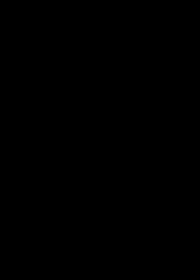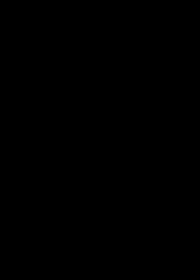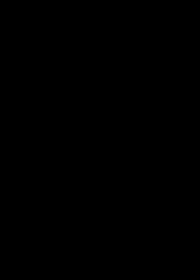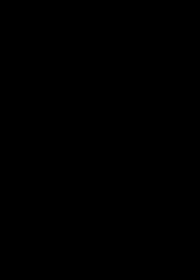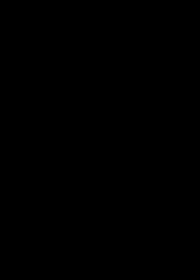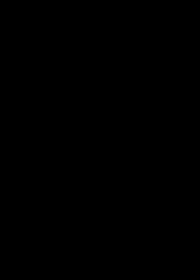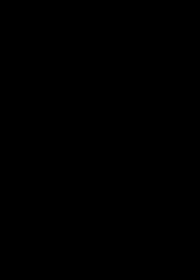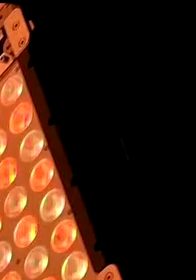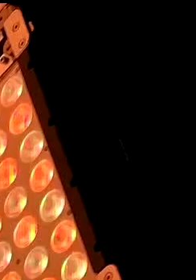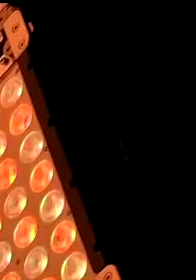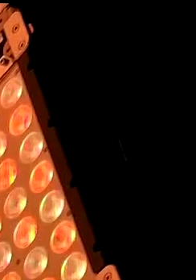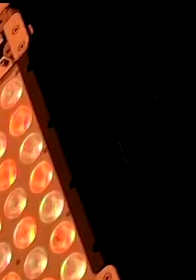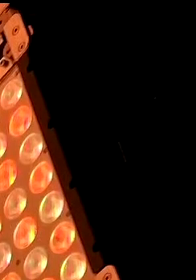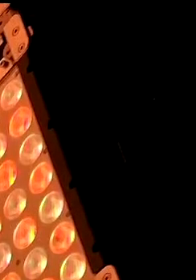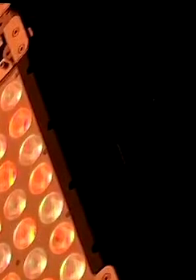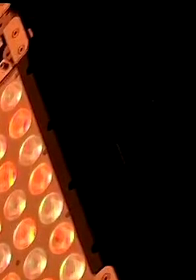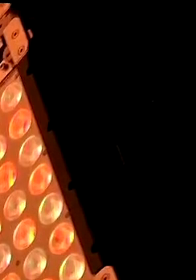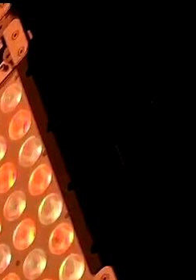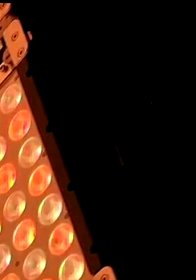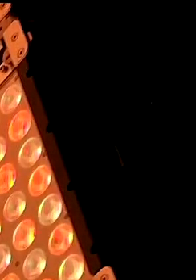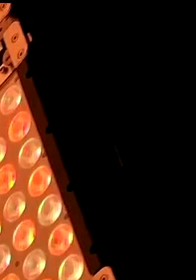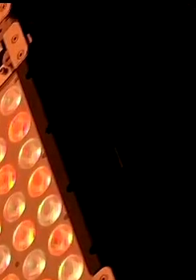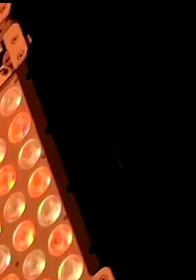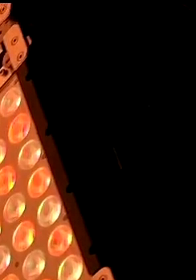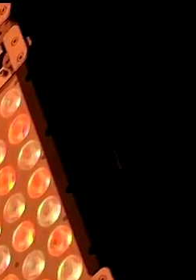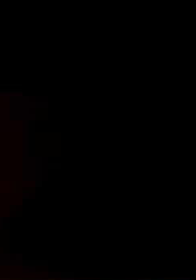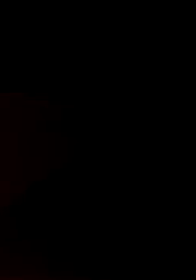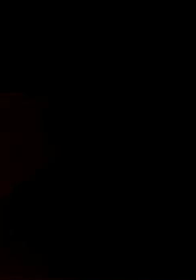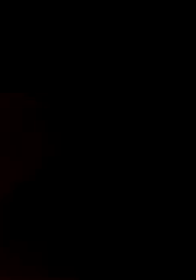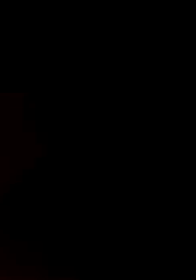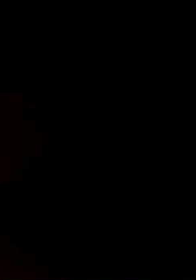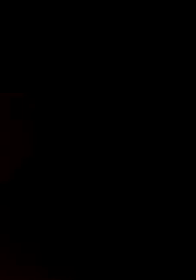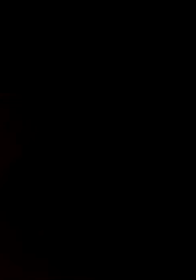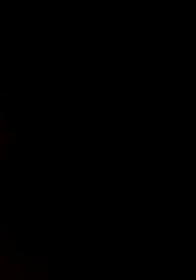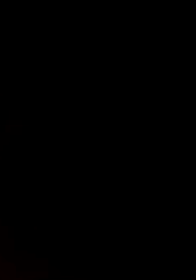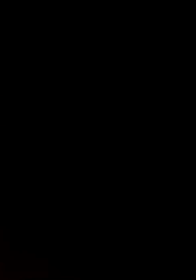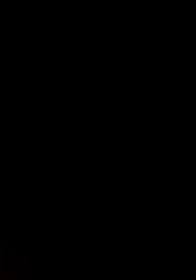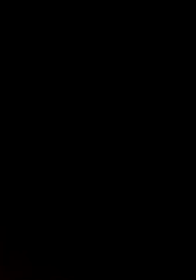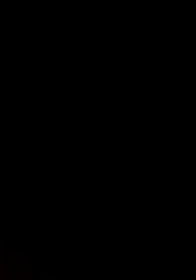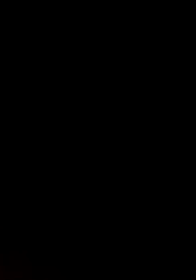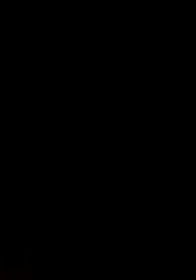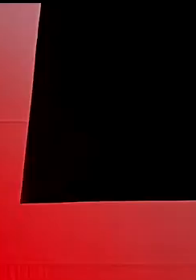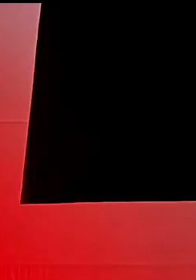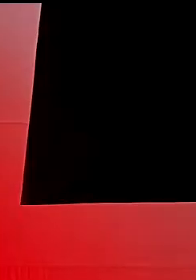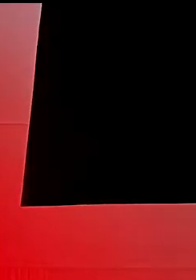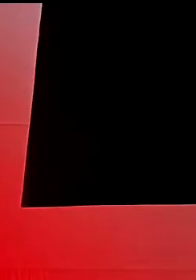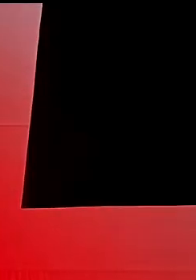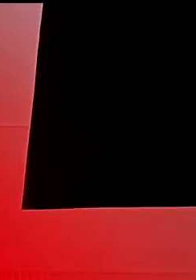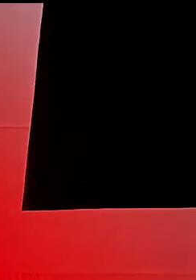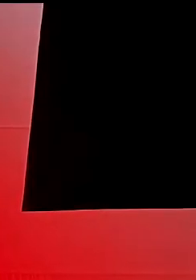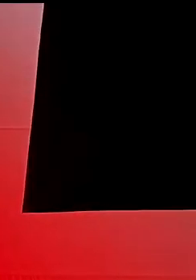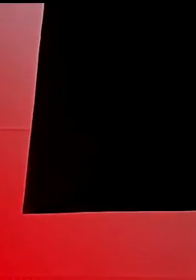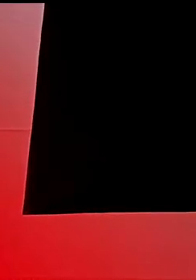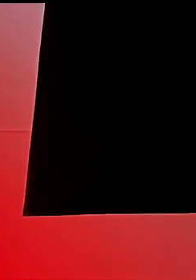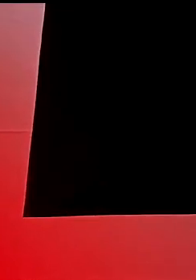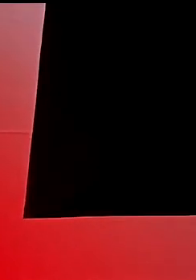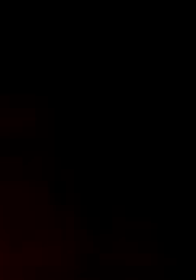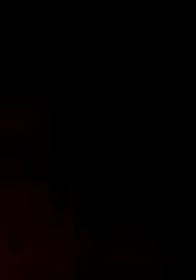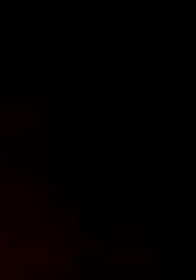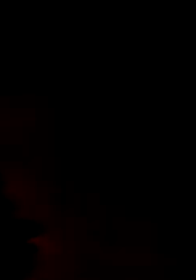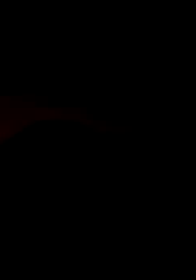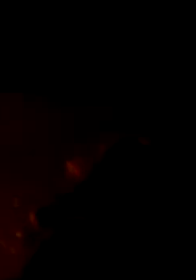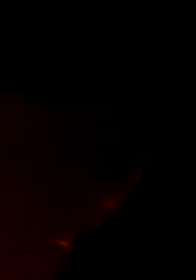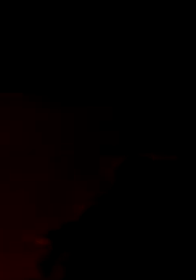soft sun. We put 64 Vortex 8s together, which we called the Vortex 512, because it had 512 pixels. And used the Korean source LNX